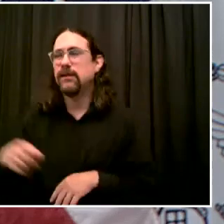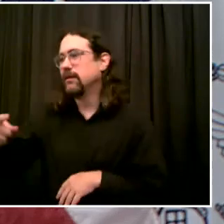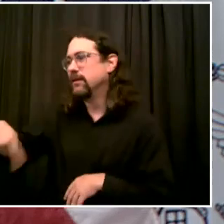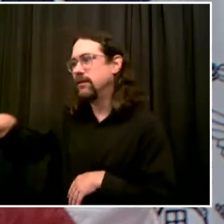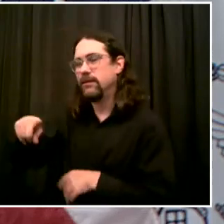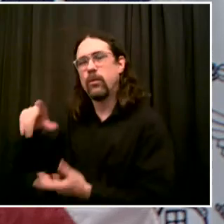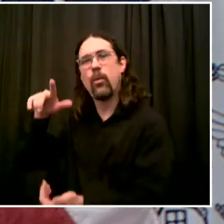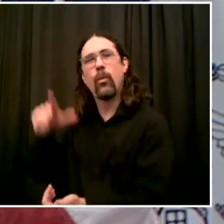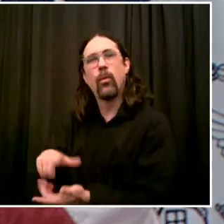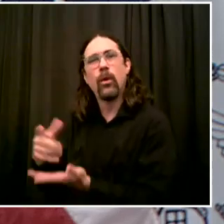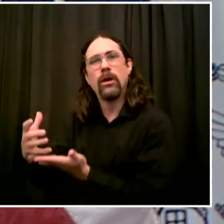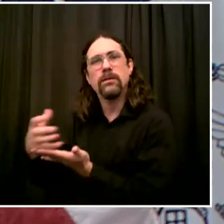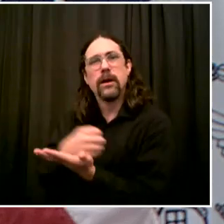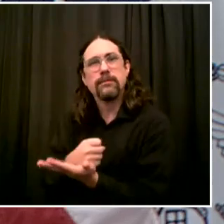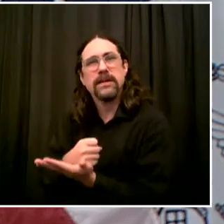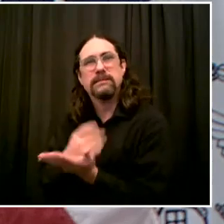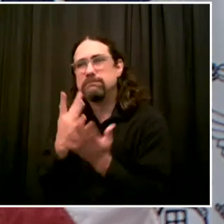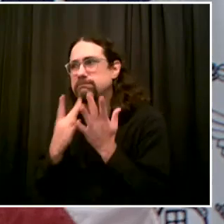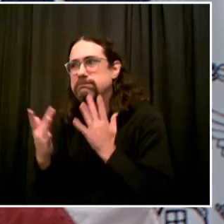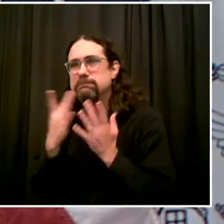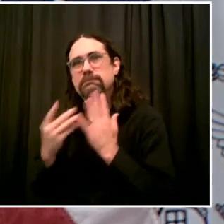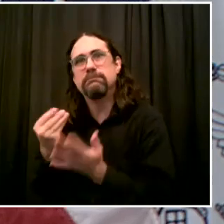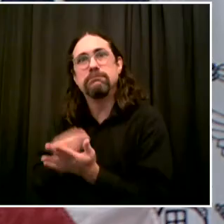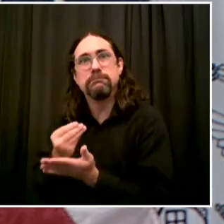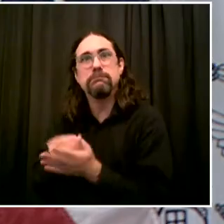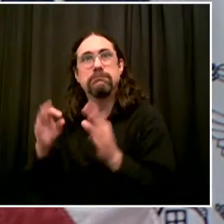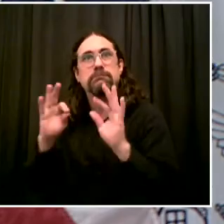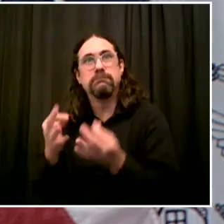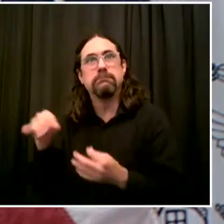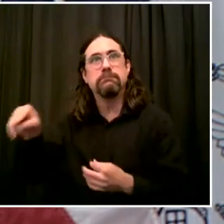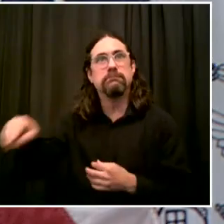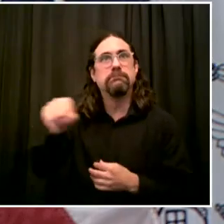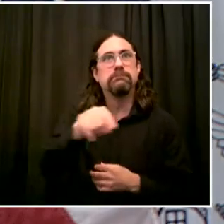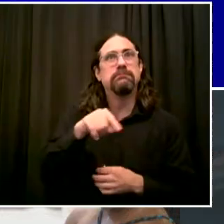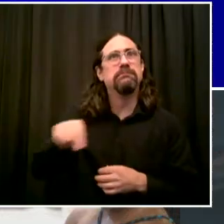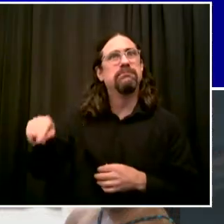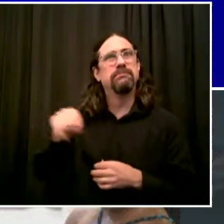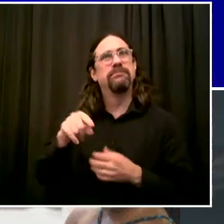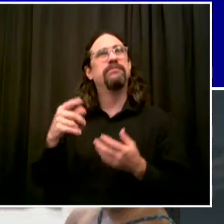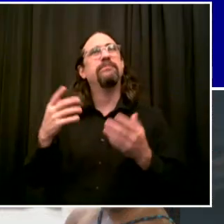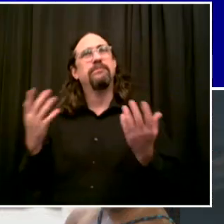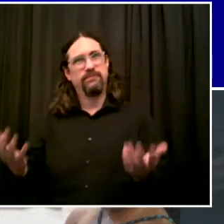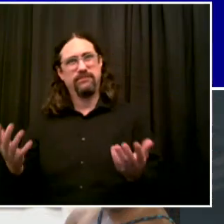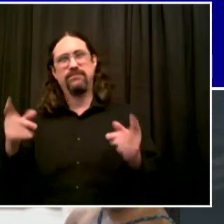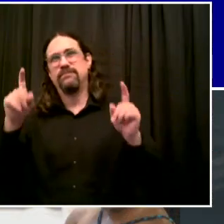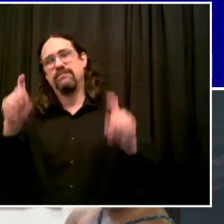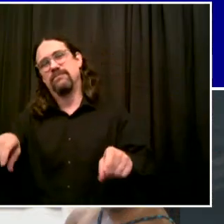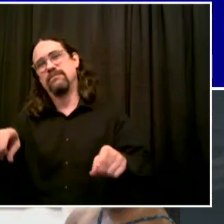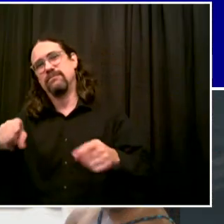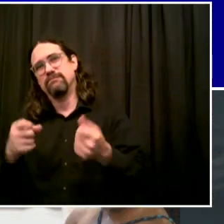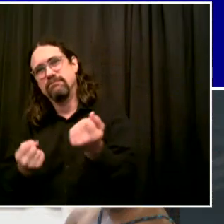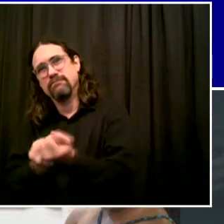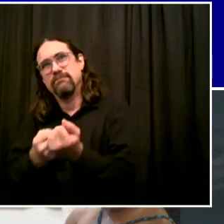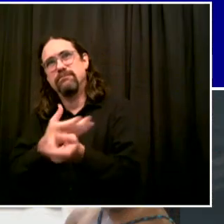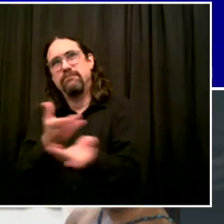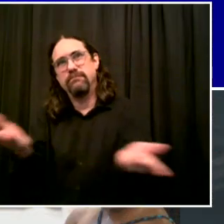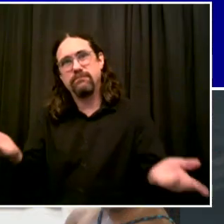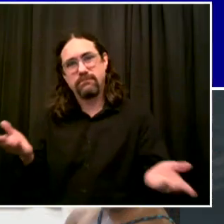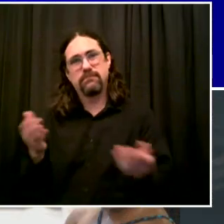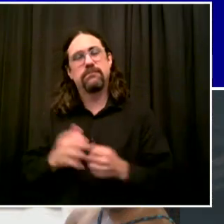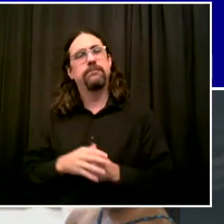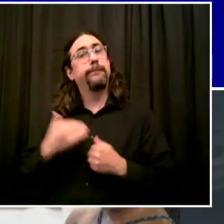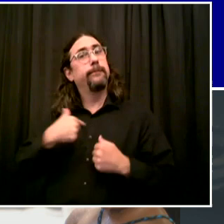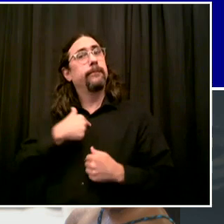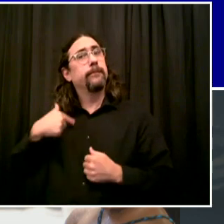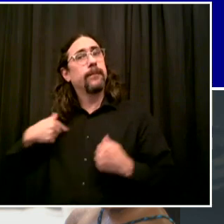great initiative, Cool It NYC, that is going to be pivotal to keeping people cool this summer. Now, one